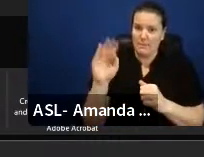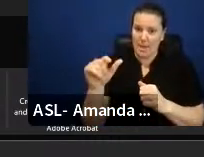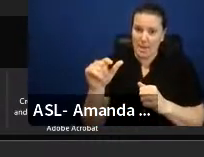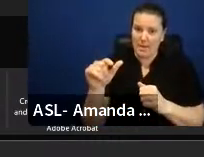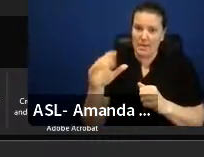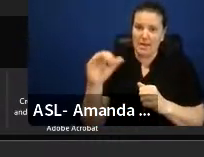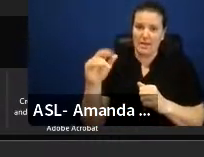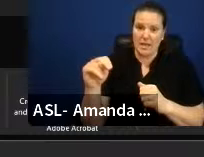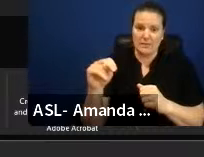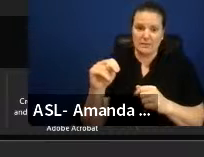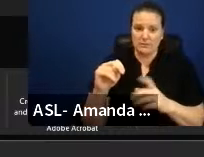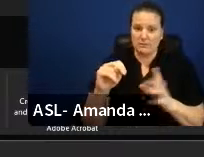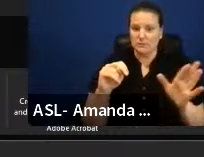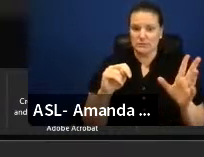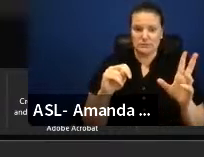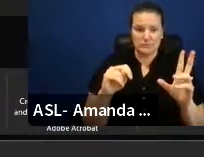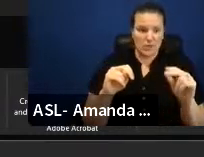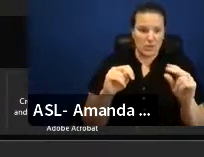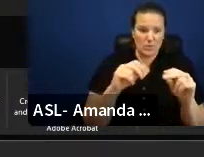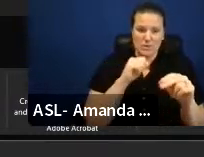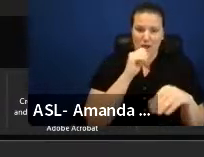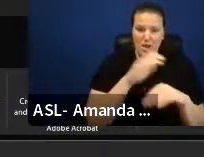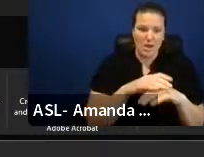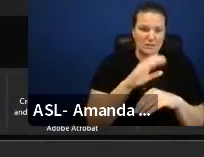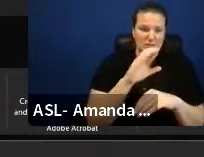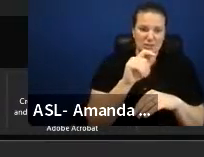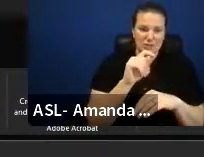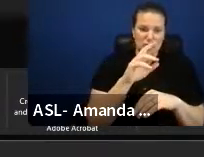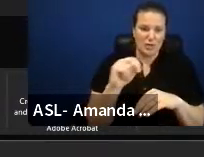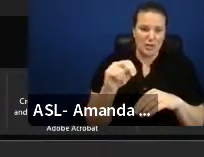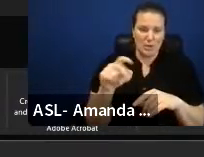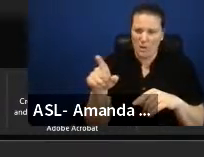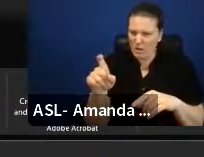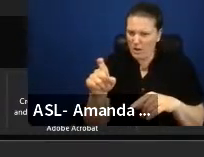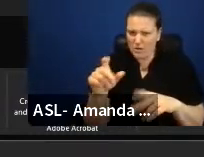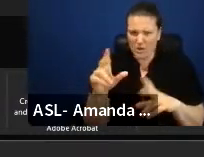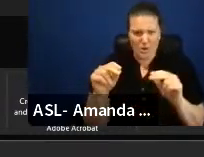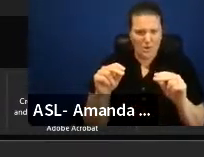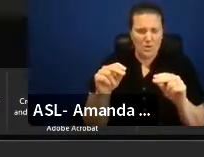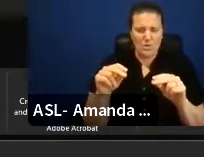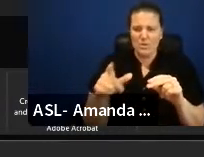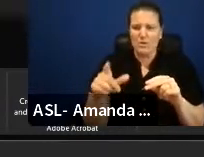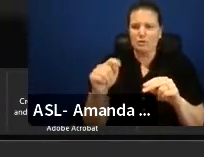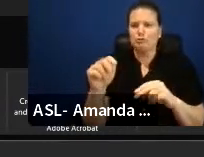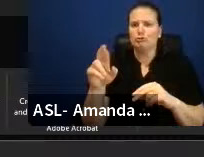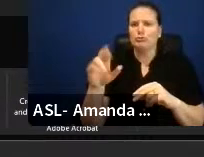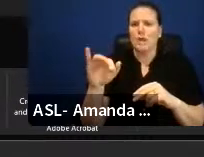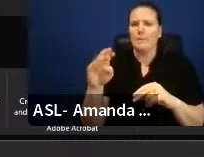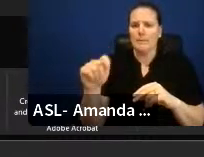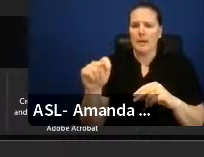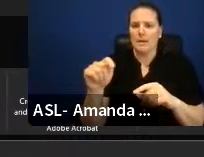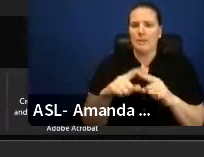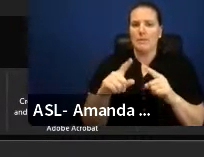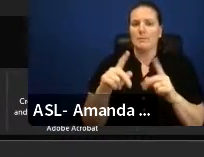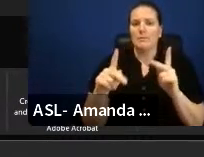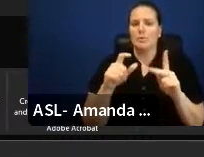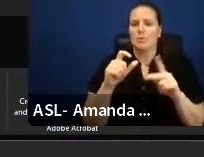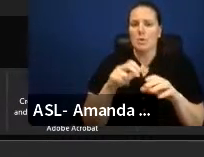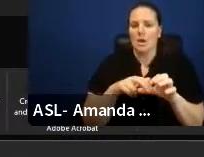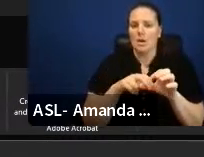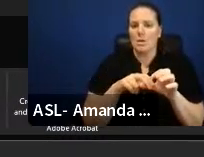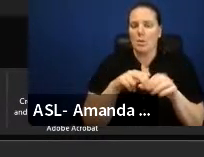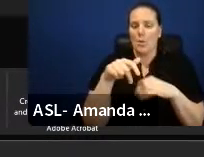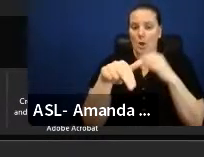aren't? On TriMet, they do. Yep. The issue will be for those who are walkers or biking